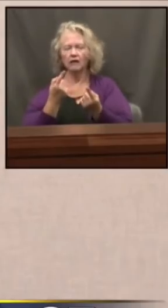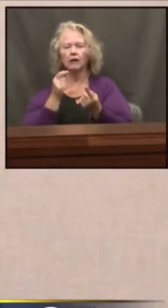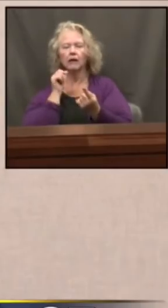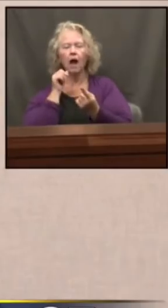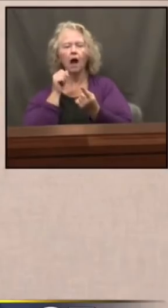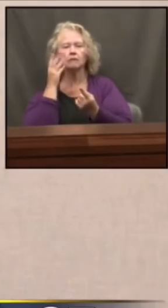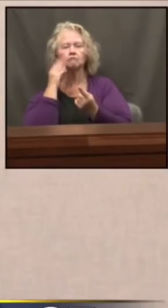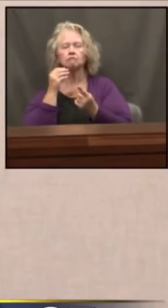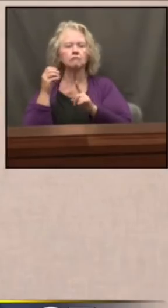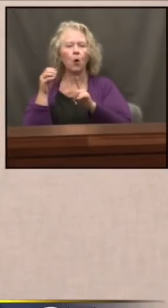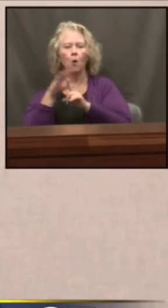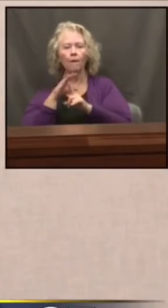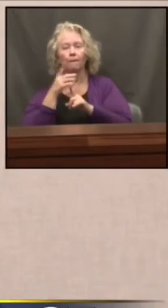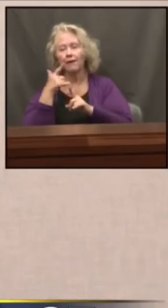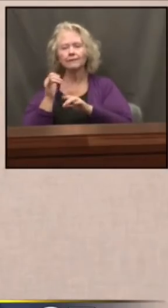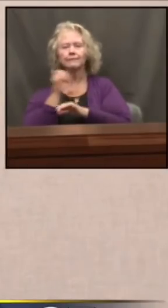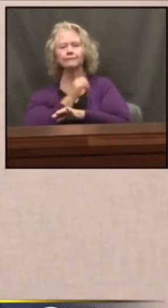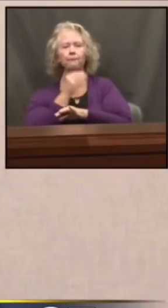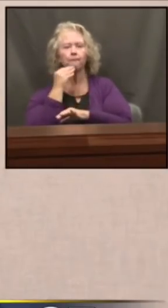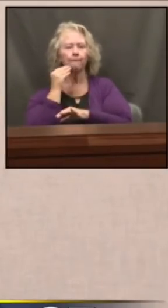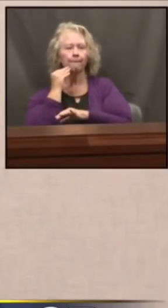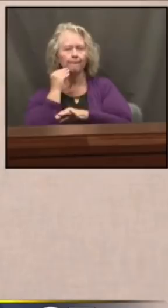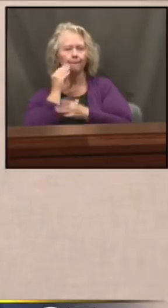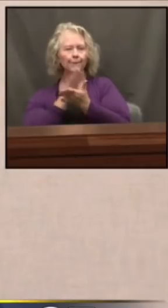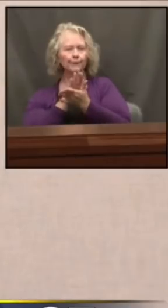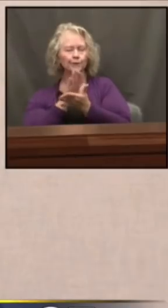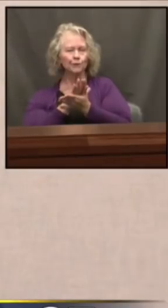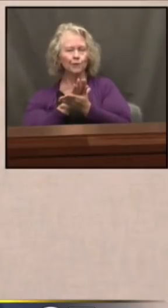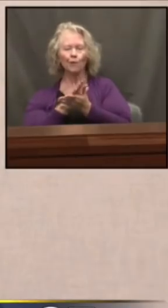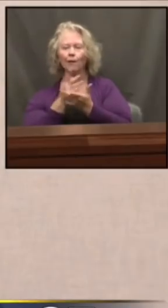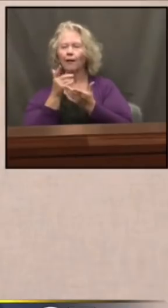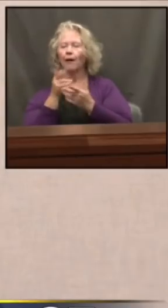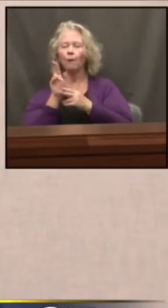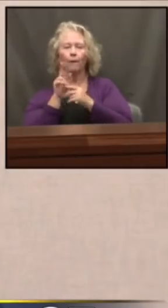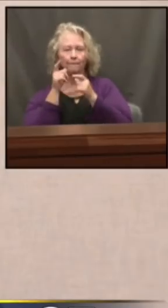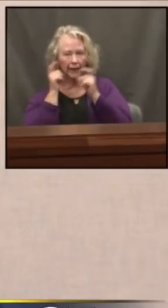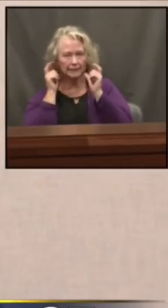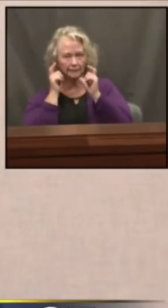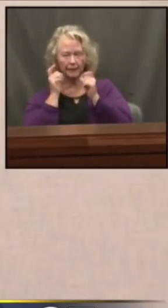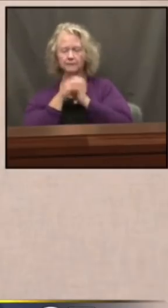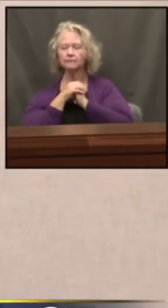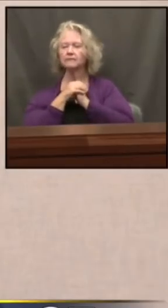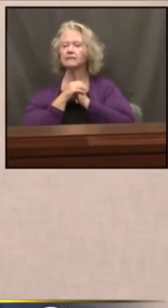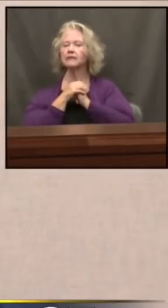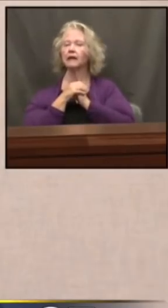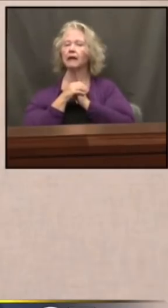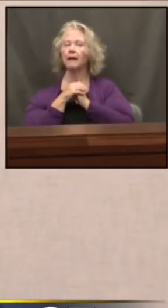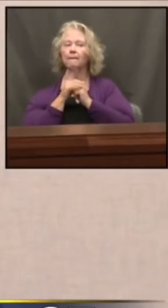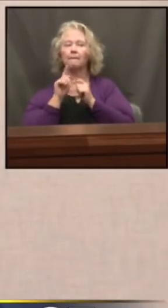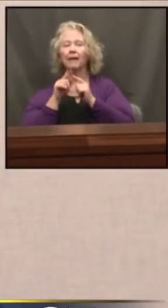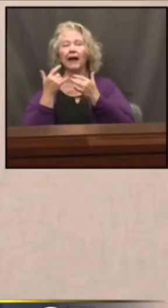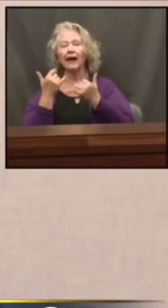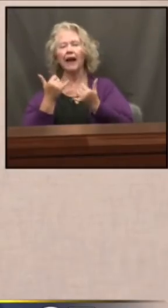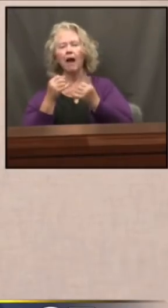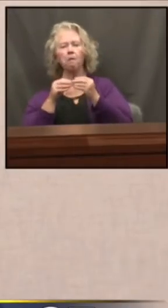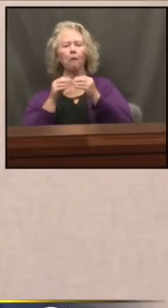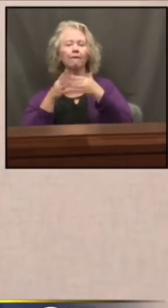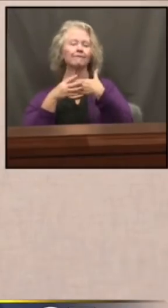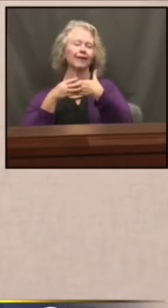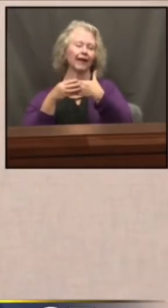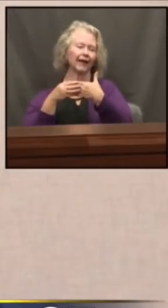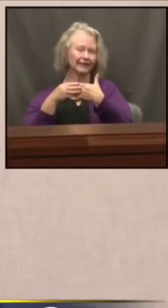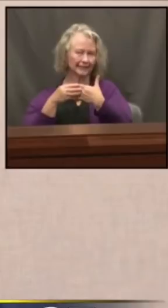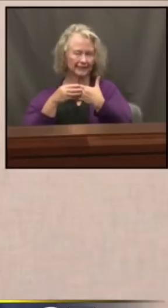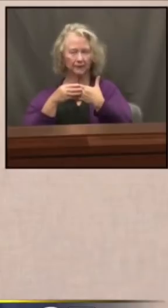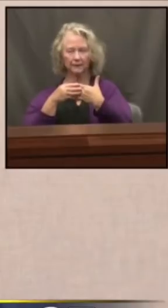were doing school from home, they were masking, doing other things. And so now, as some of those restrictions